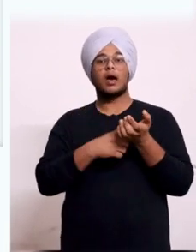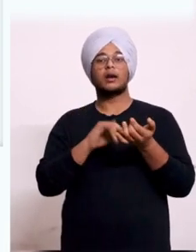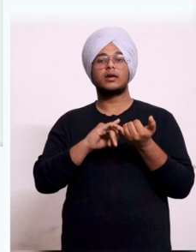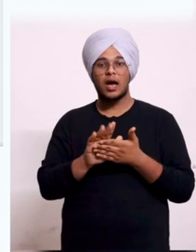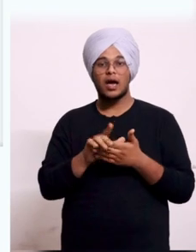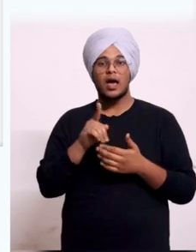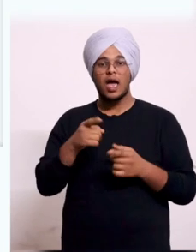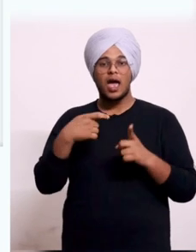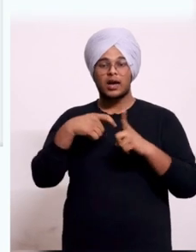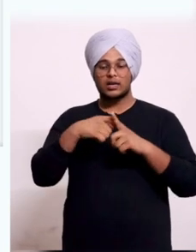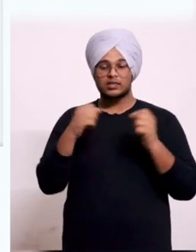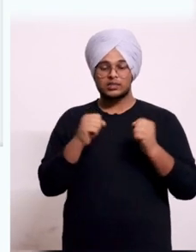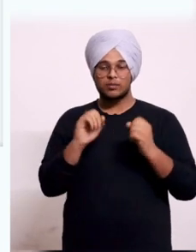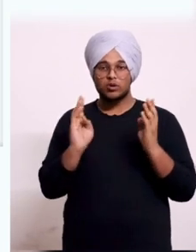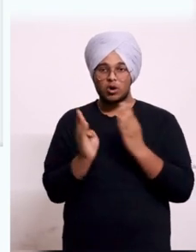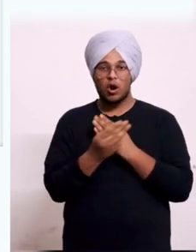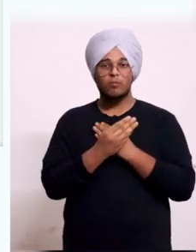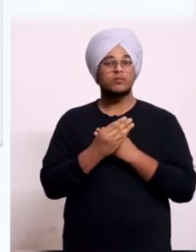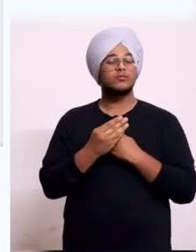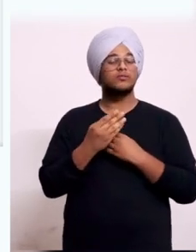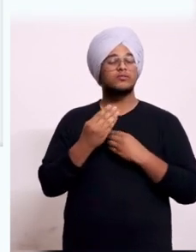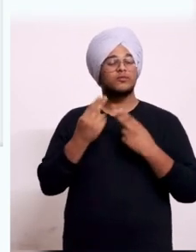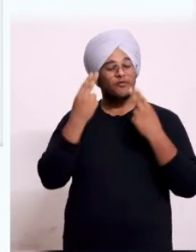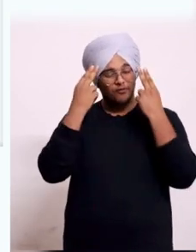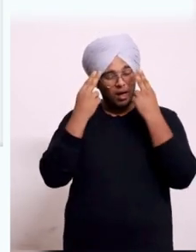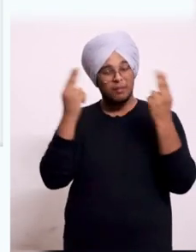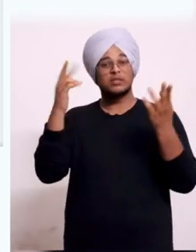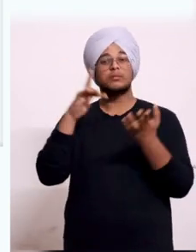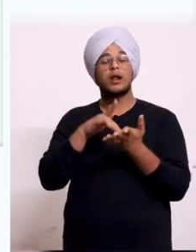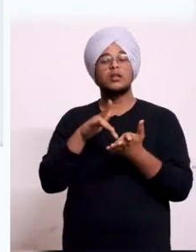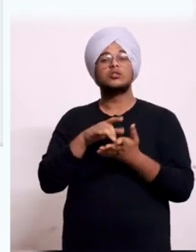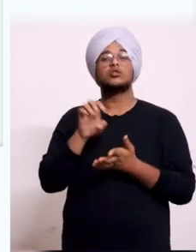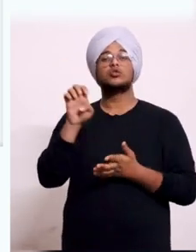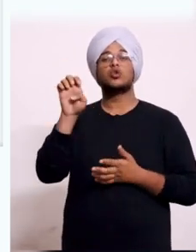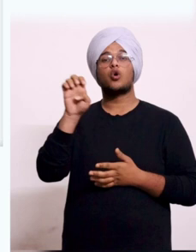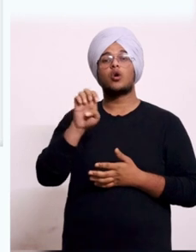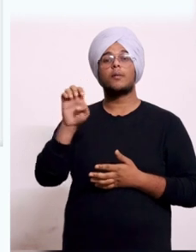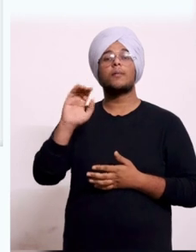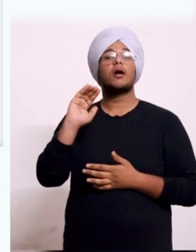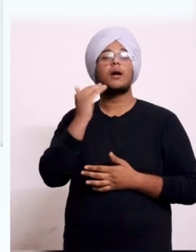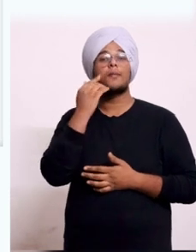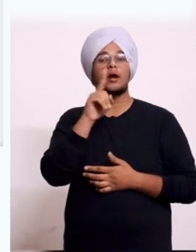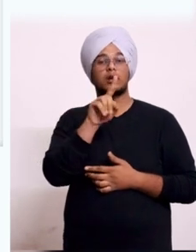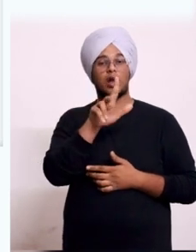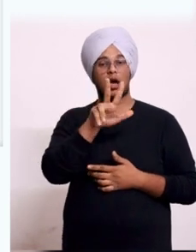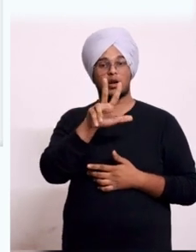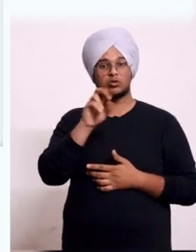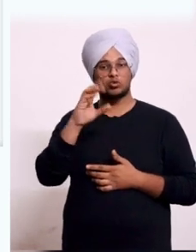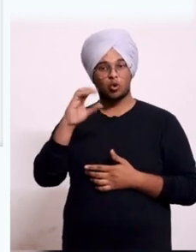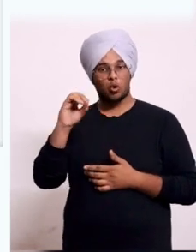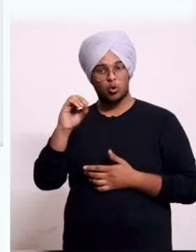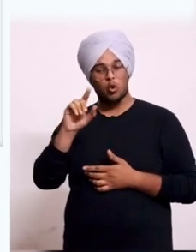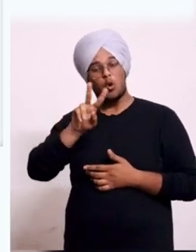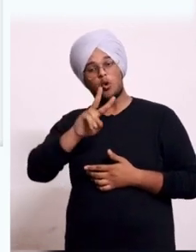Persia. Kashmiri shawls with boteh motif became very fashionable in Europe in the second half of